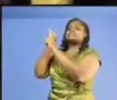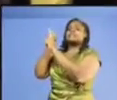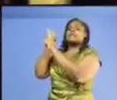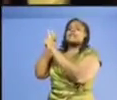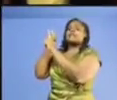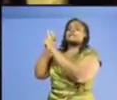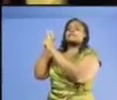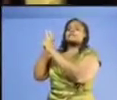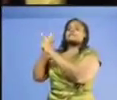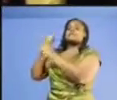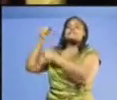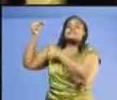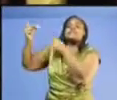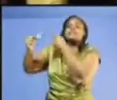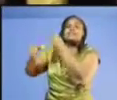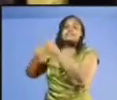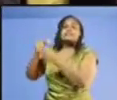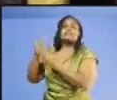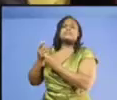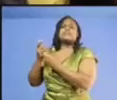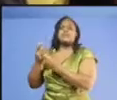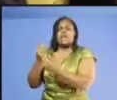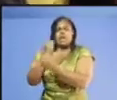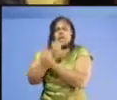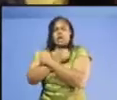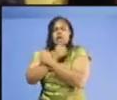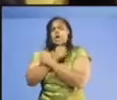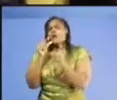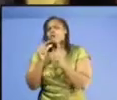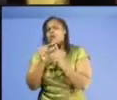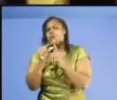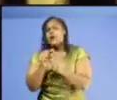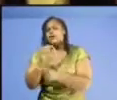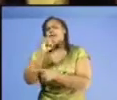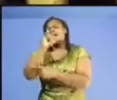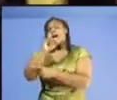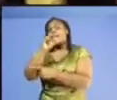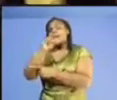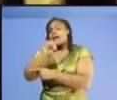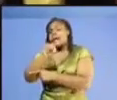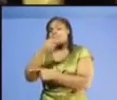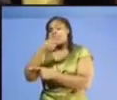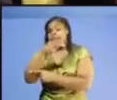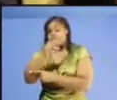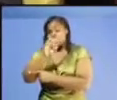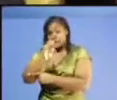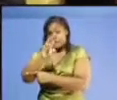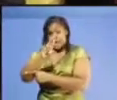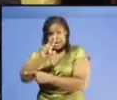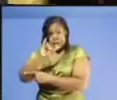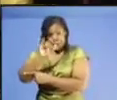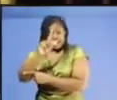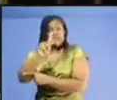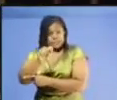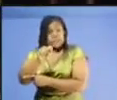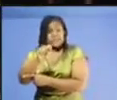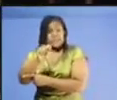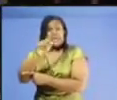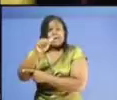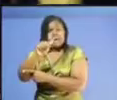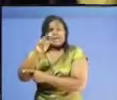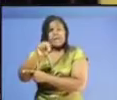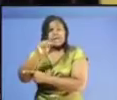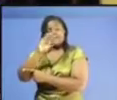inheritance. I love the word inheritance. My great-grandmother died at 99 years,